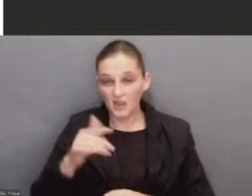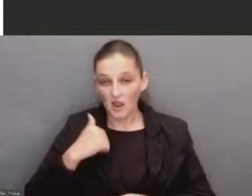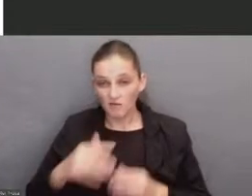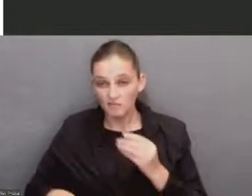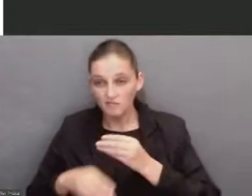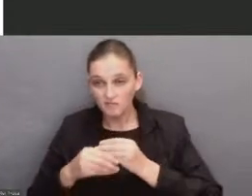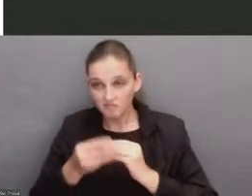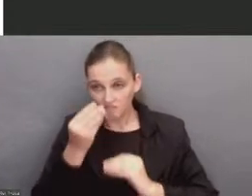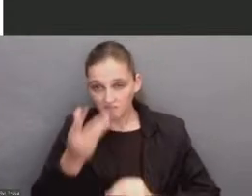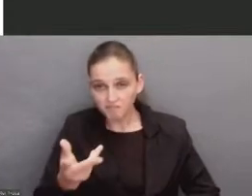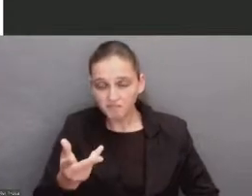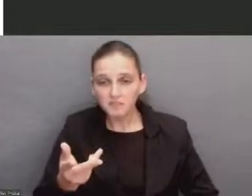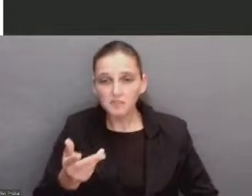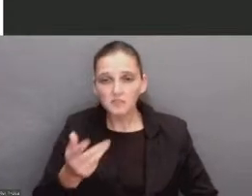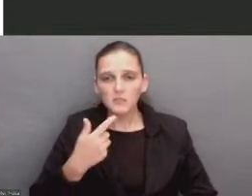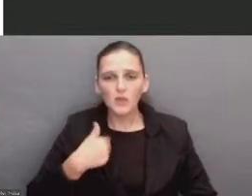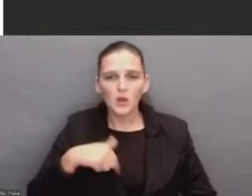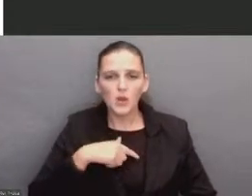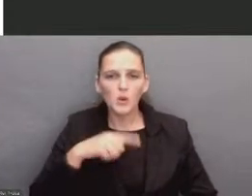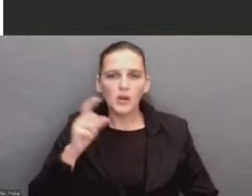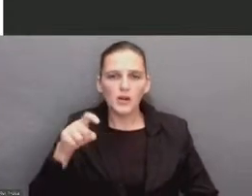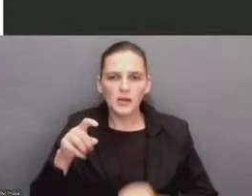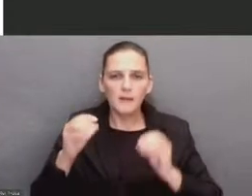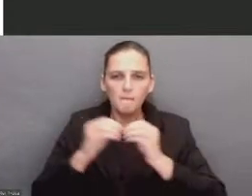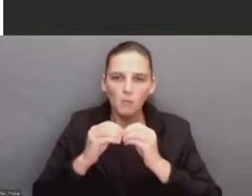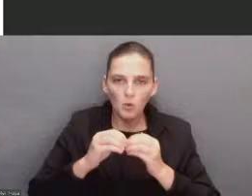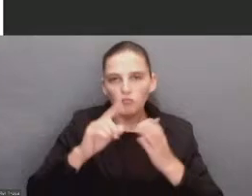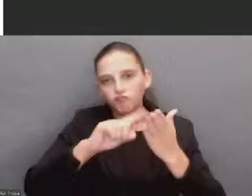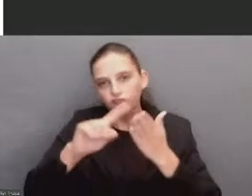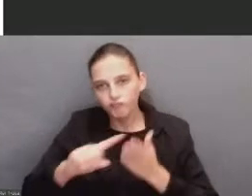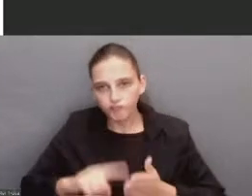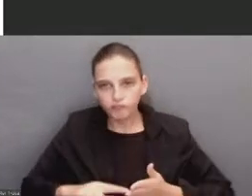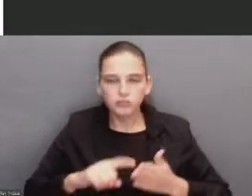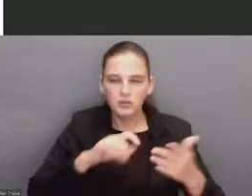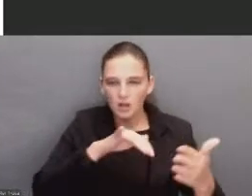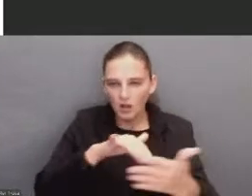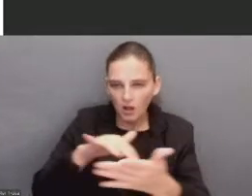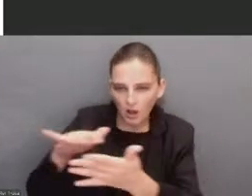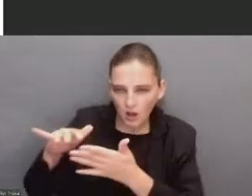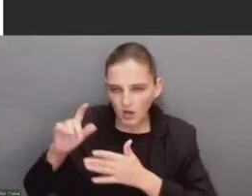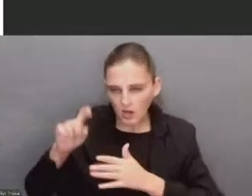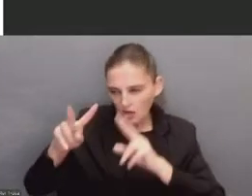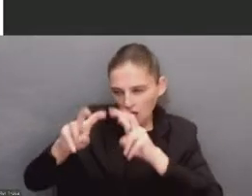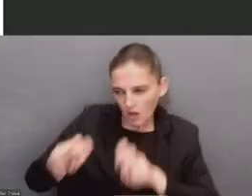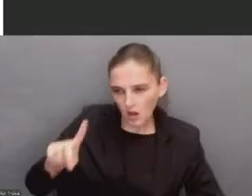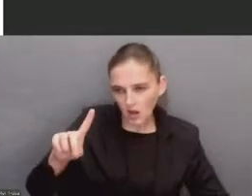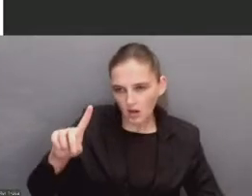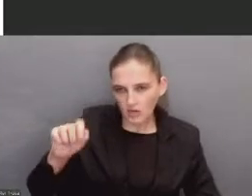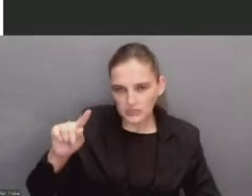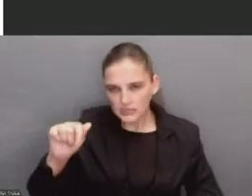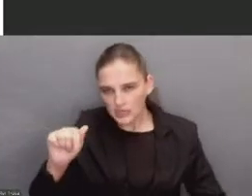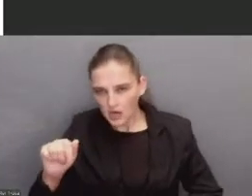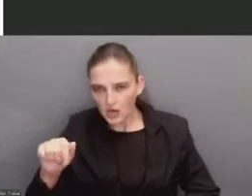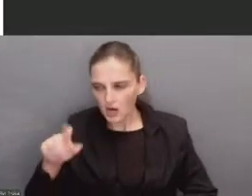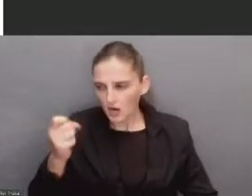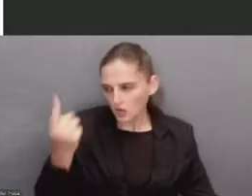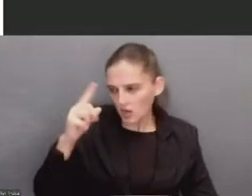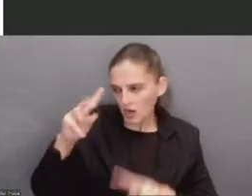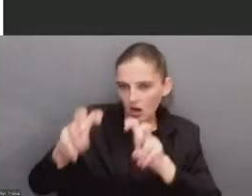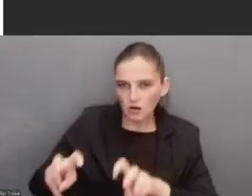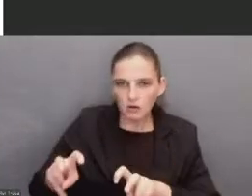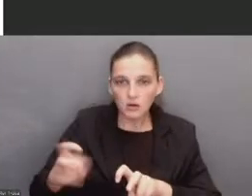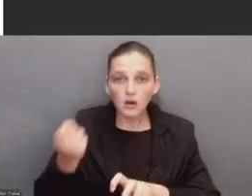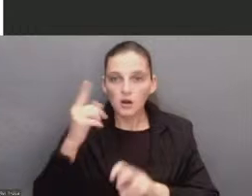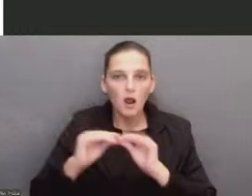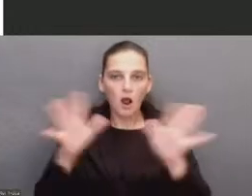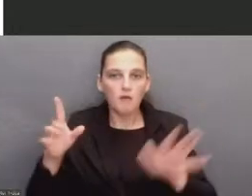certainly need to do more research and use data and understand, there's no question that people living in these